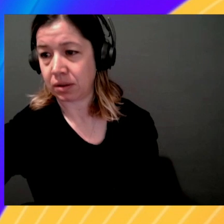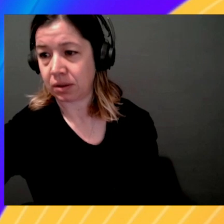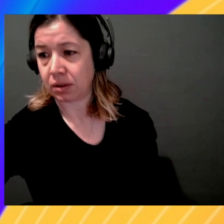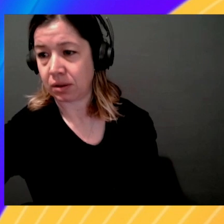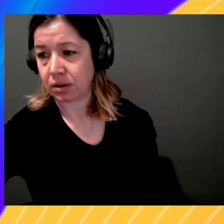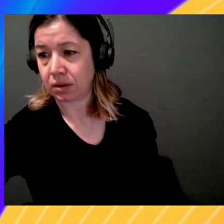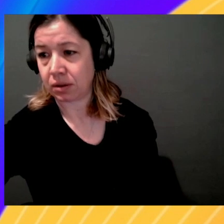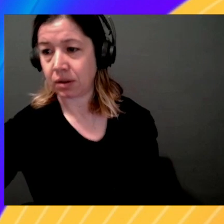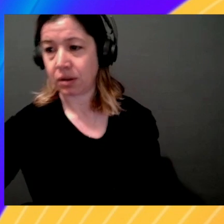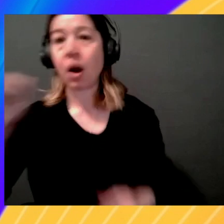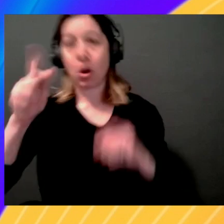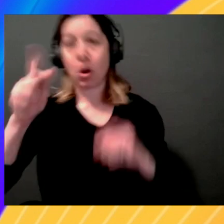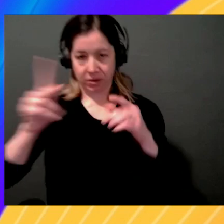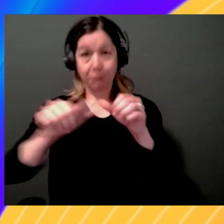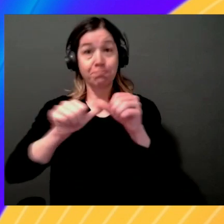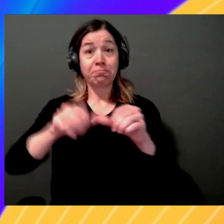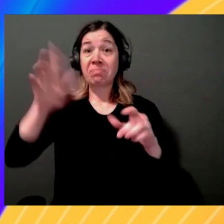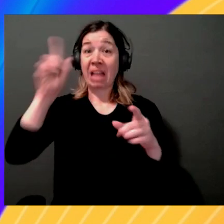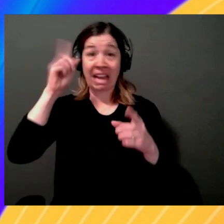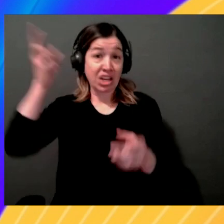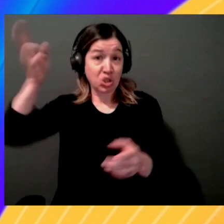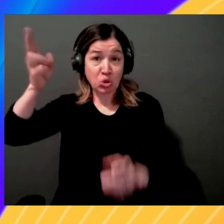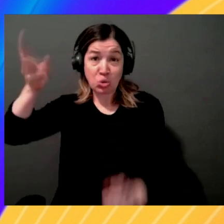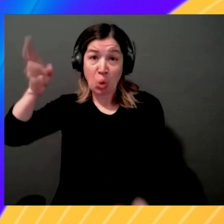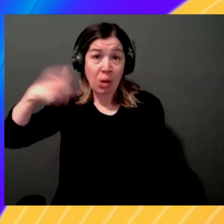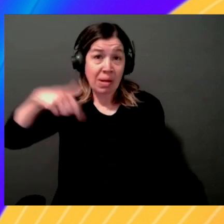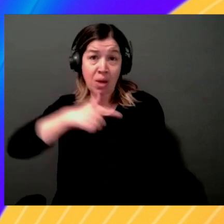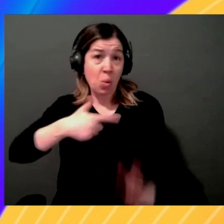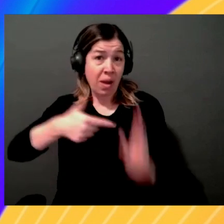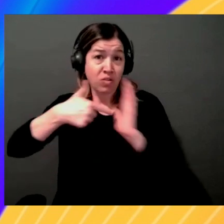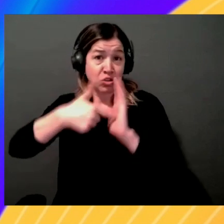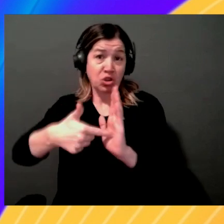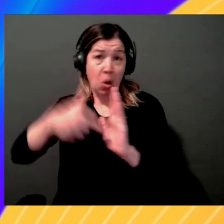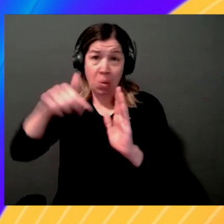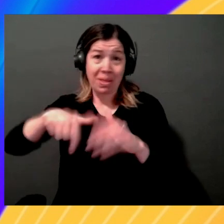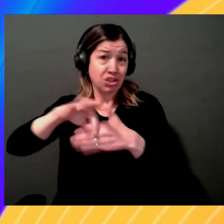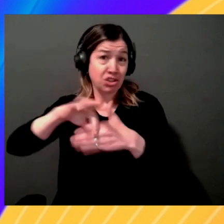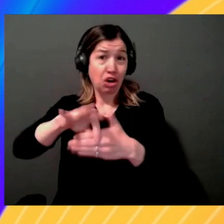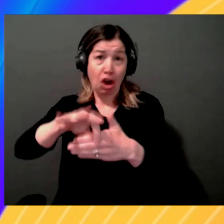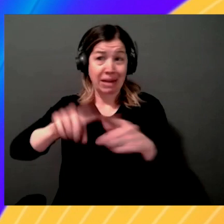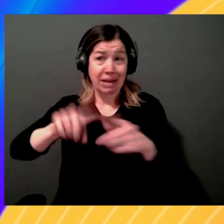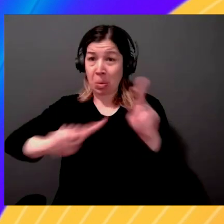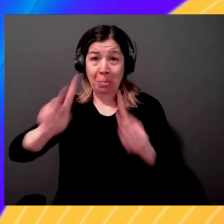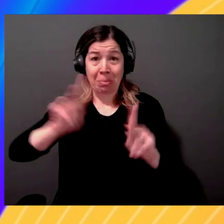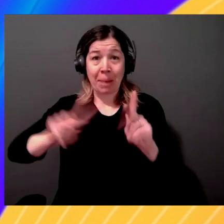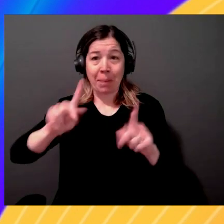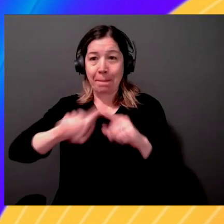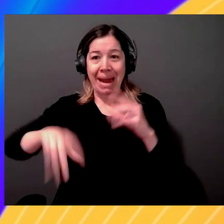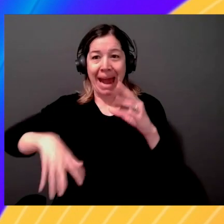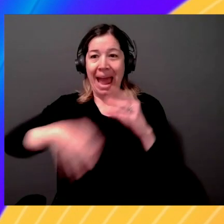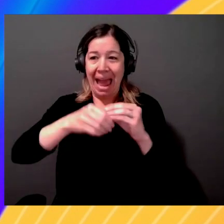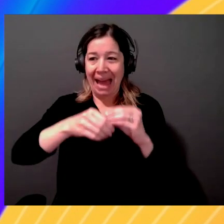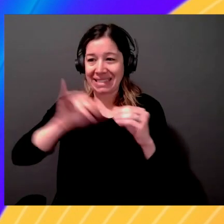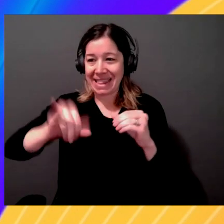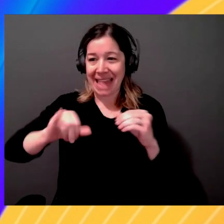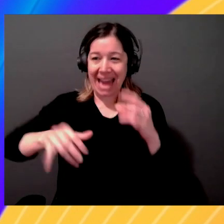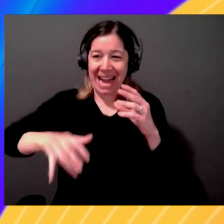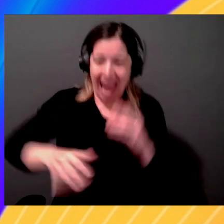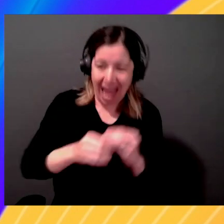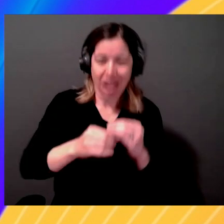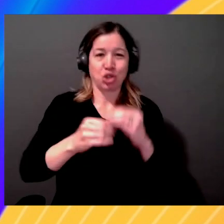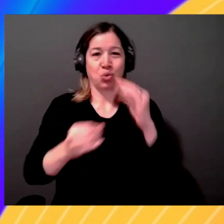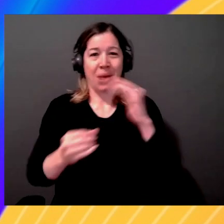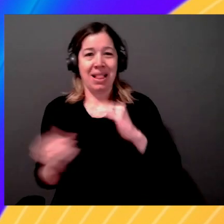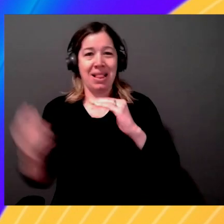butter, like I said. But what Personalize does, it adds an extra layer, if you will. It provides an opportunity for teachers